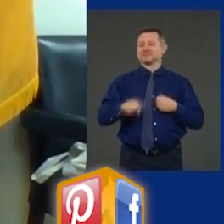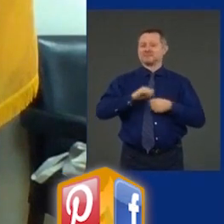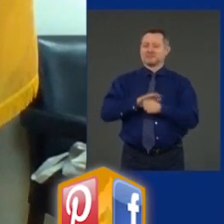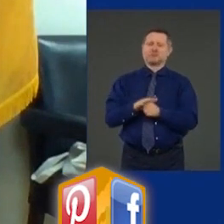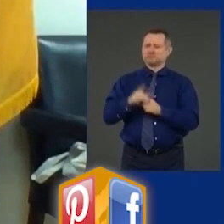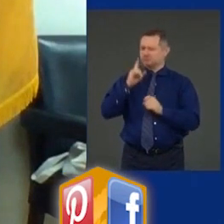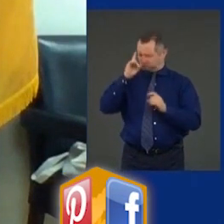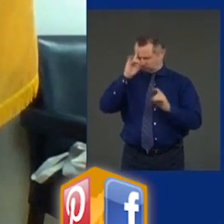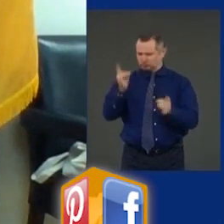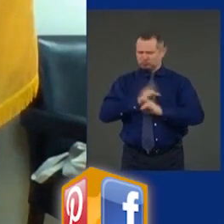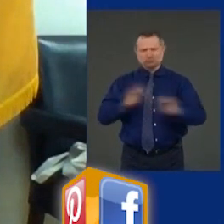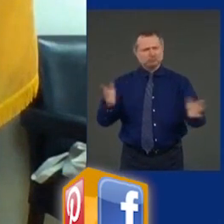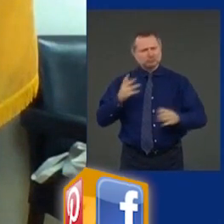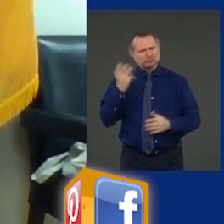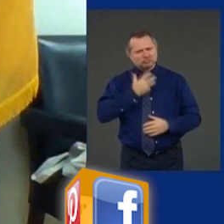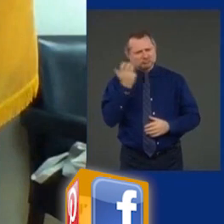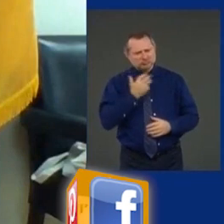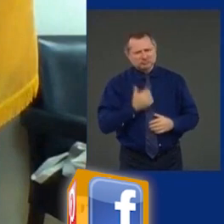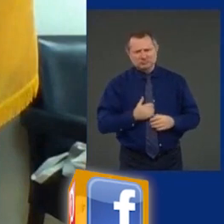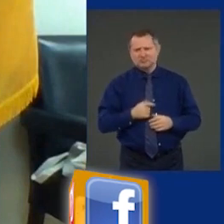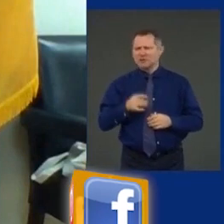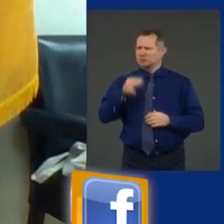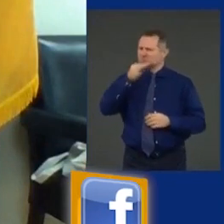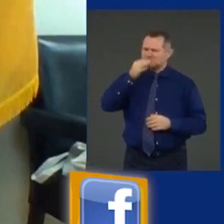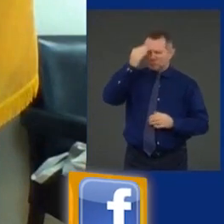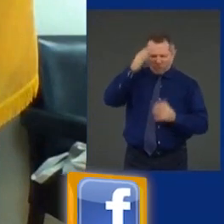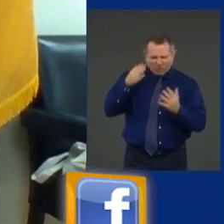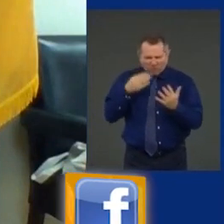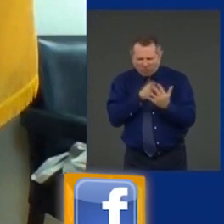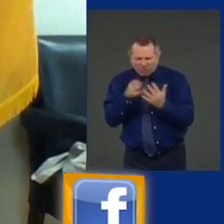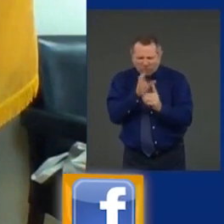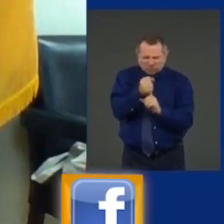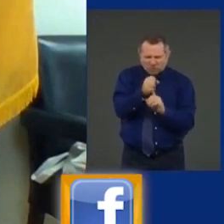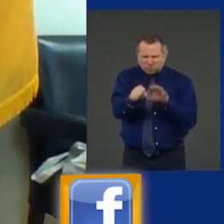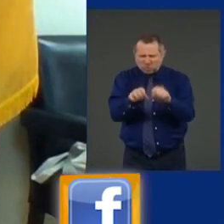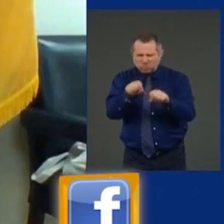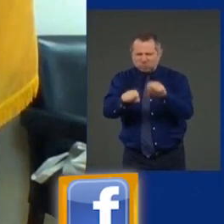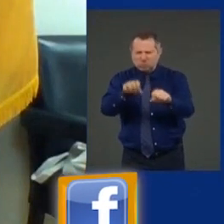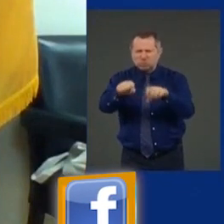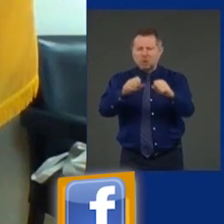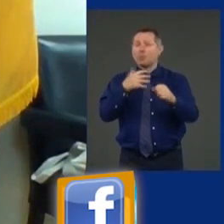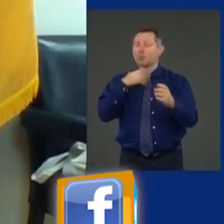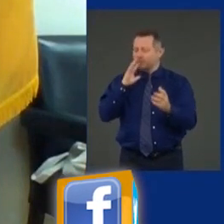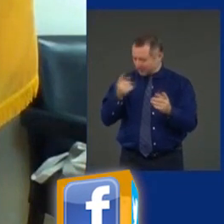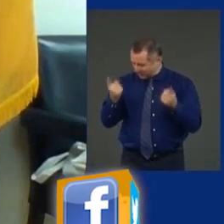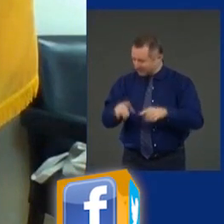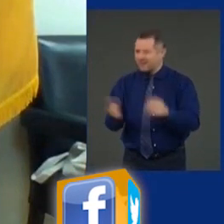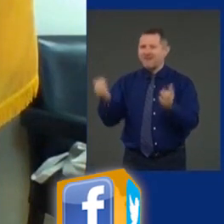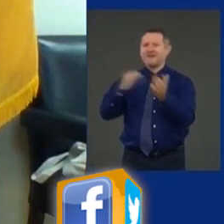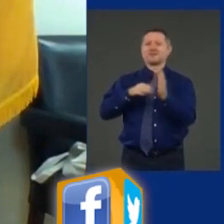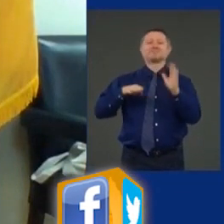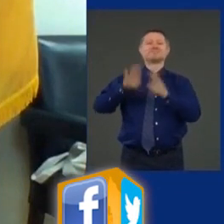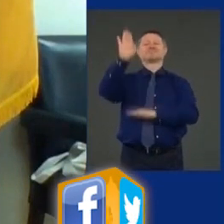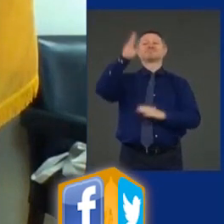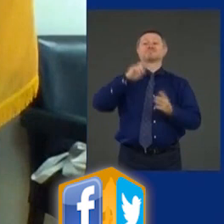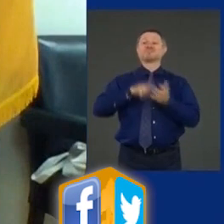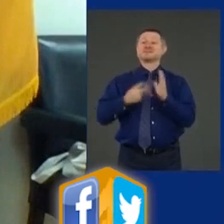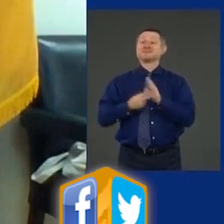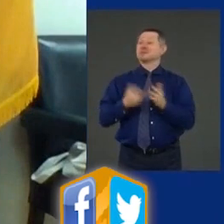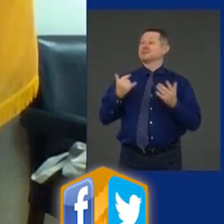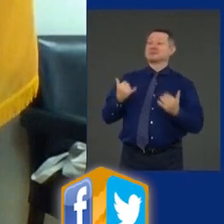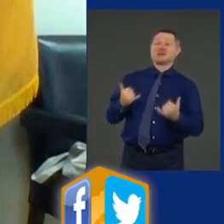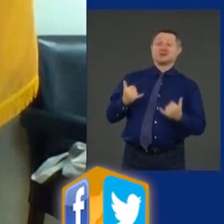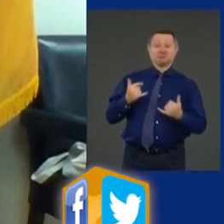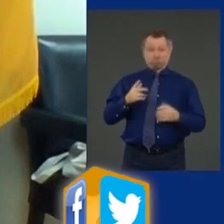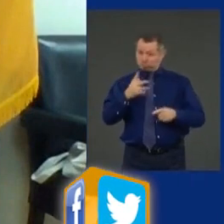risky enough on its own in terms of the potential to flare back up. So doing something common sense as